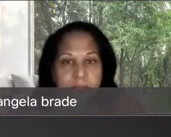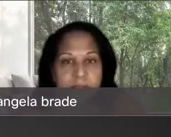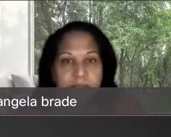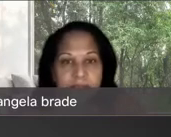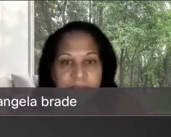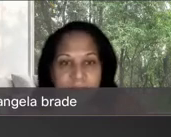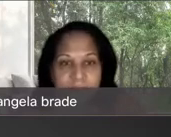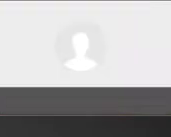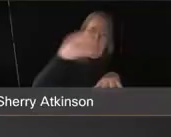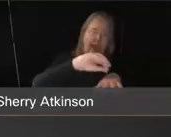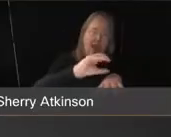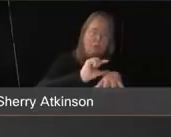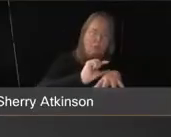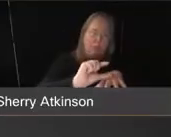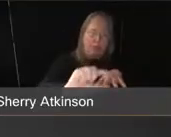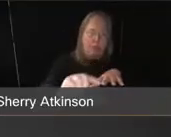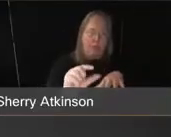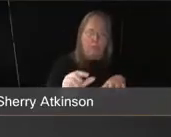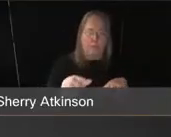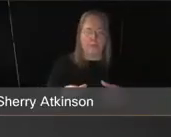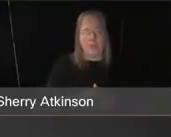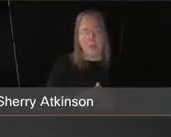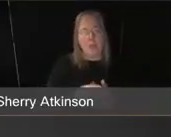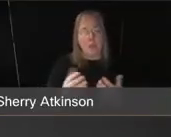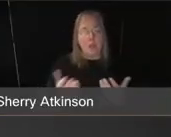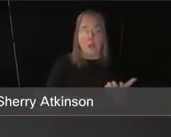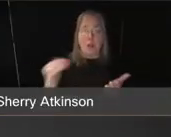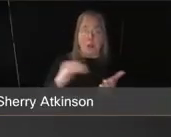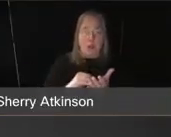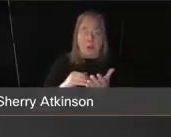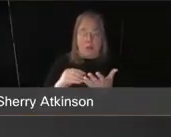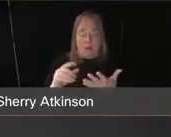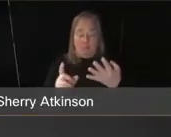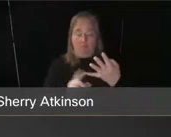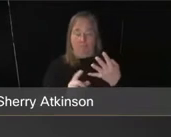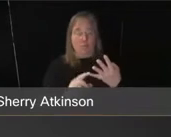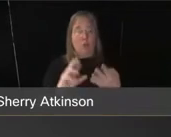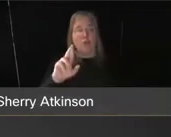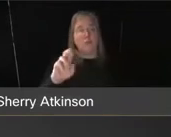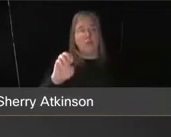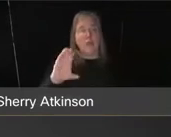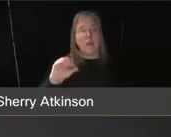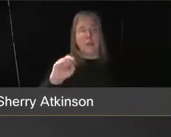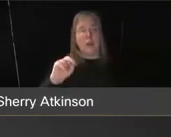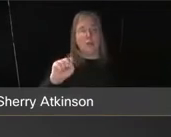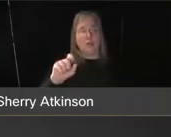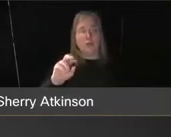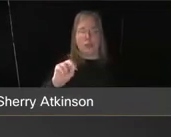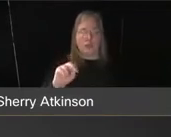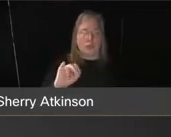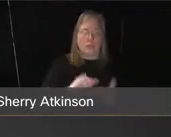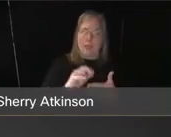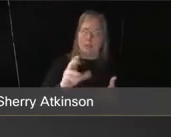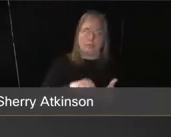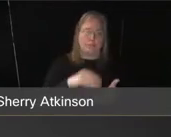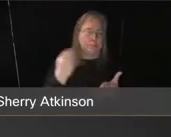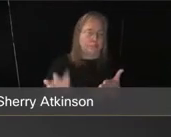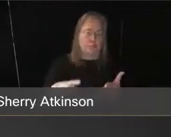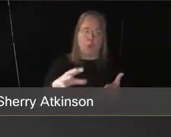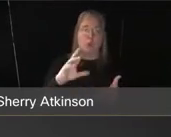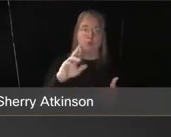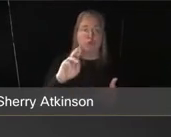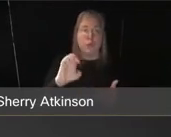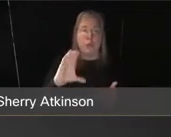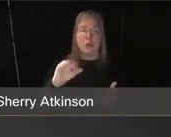Reconstruction is a smaller portion. It costs a lot of money for us to reconstruct. When we go into reconstruction, we basically have to go into